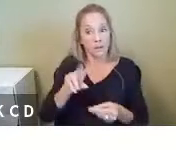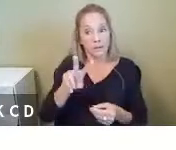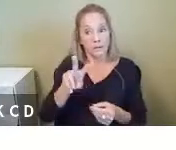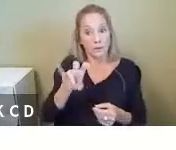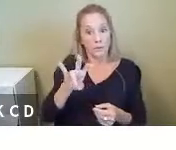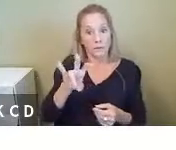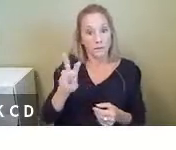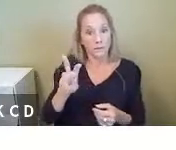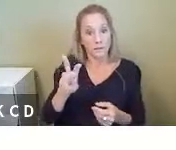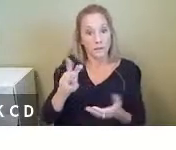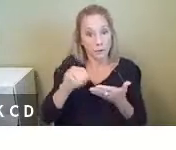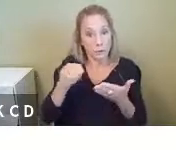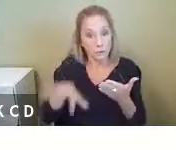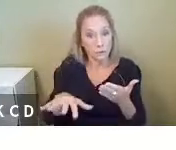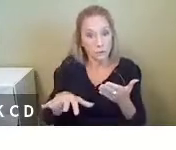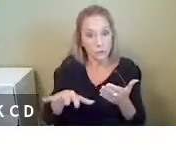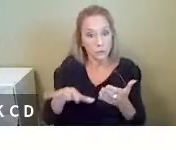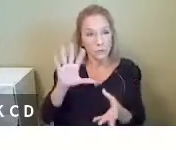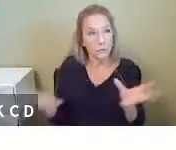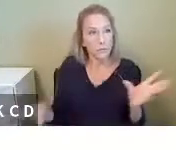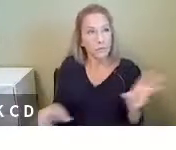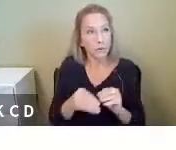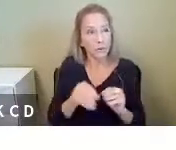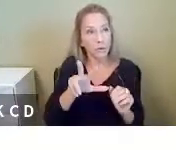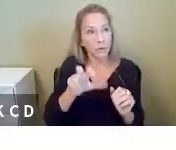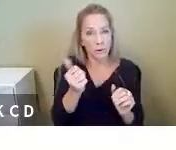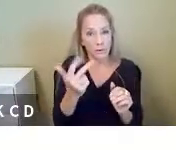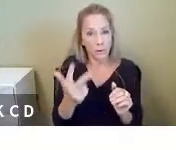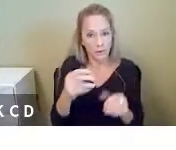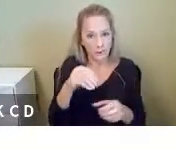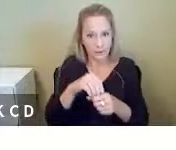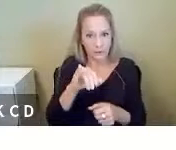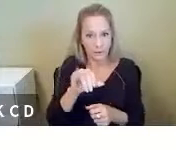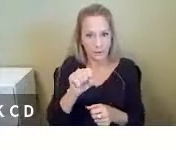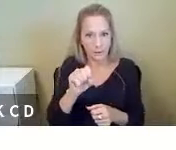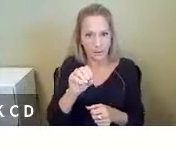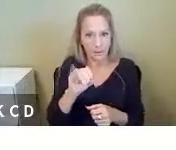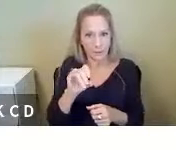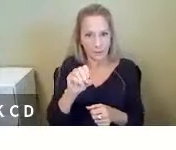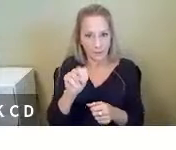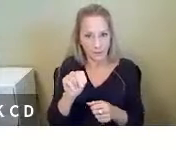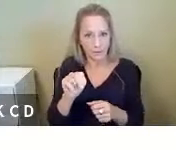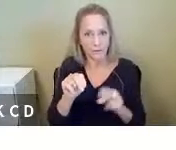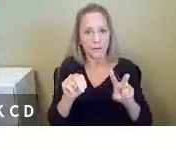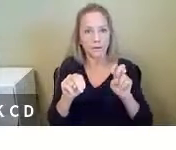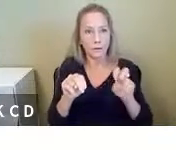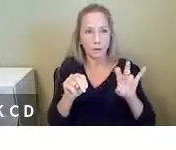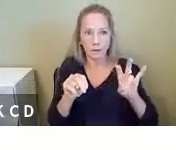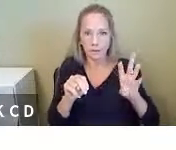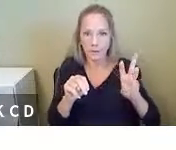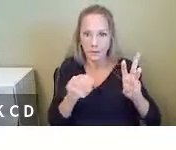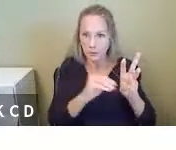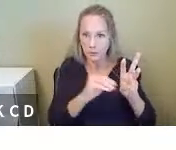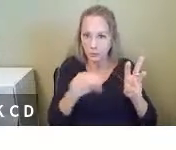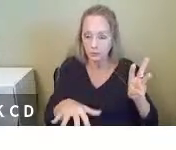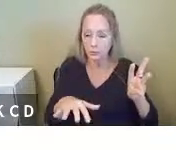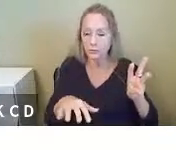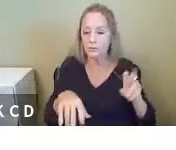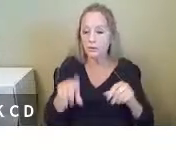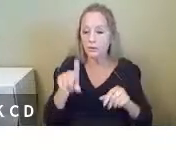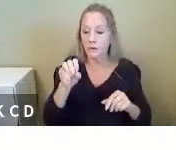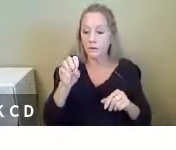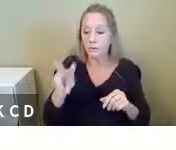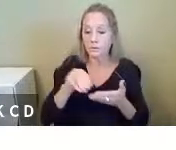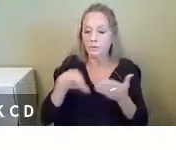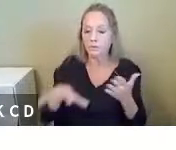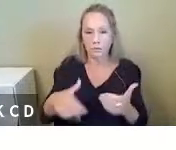276 students, a total of 313 people isolating, 276 are students, 102 of them are